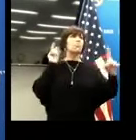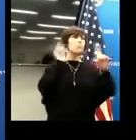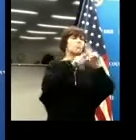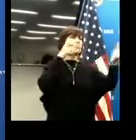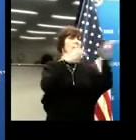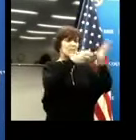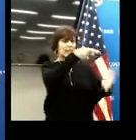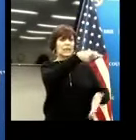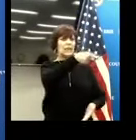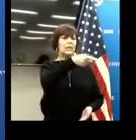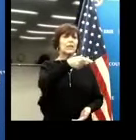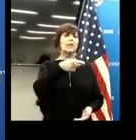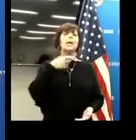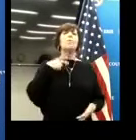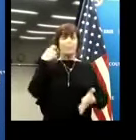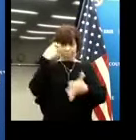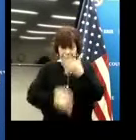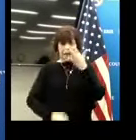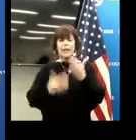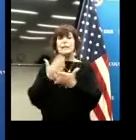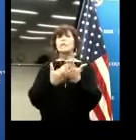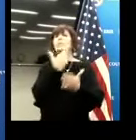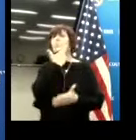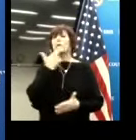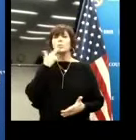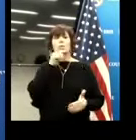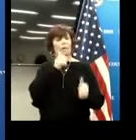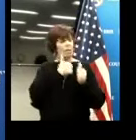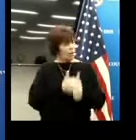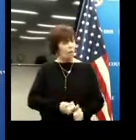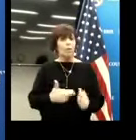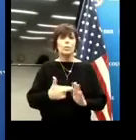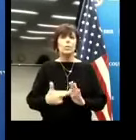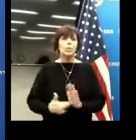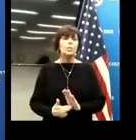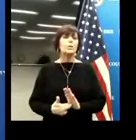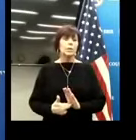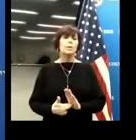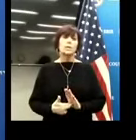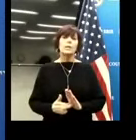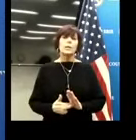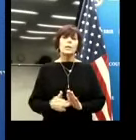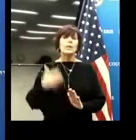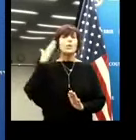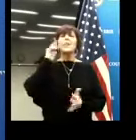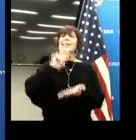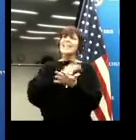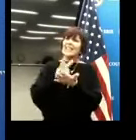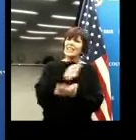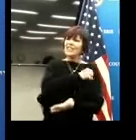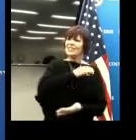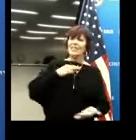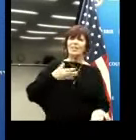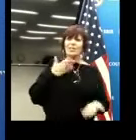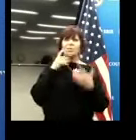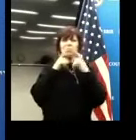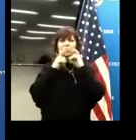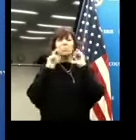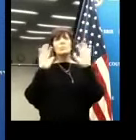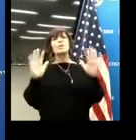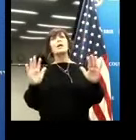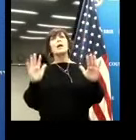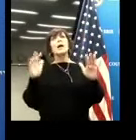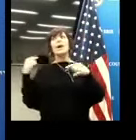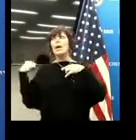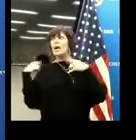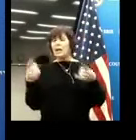violations. We did find some restaurants that were not following the rules, even with regards to kitchen staff and others. So even after all this